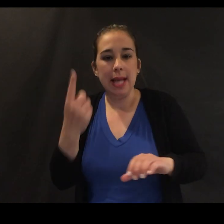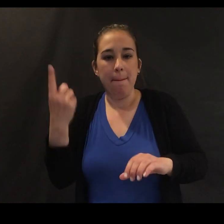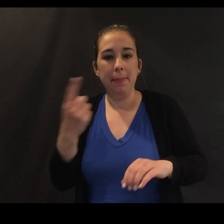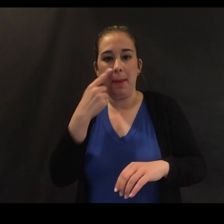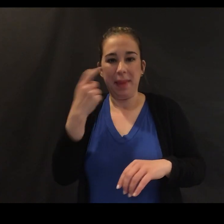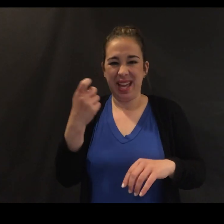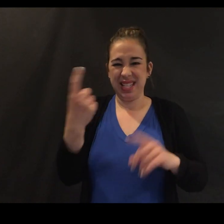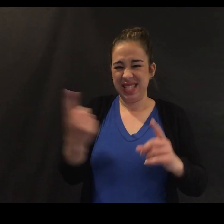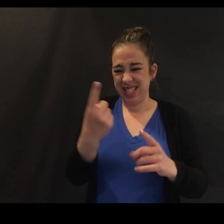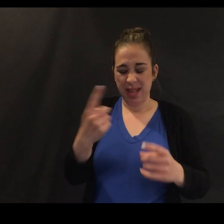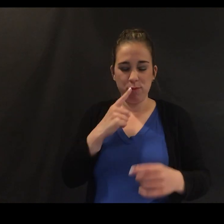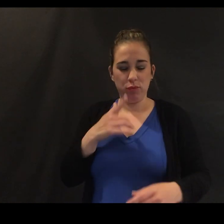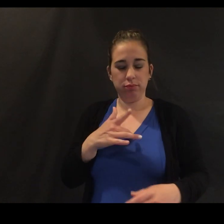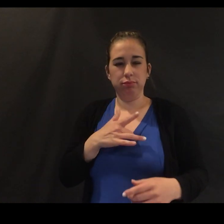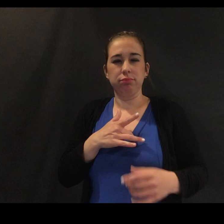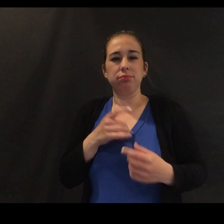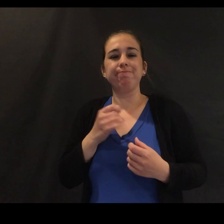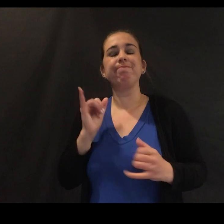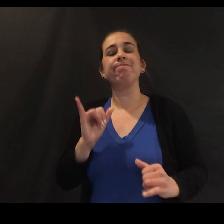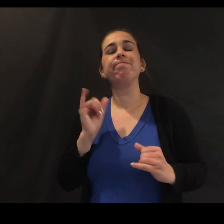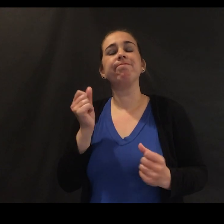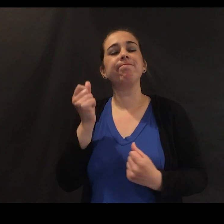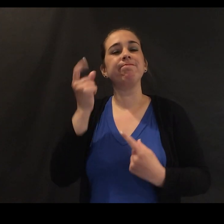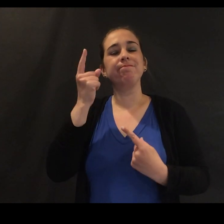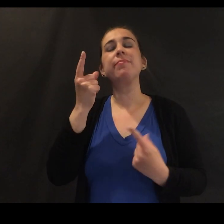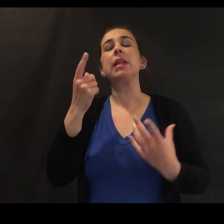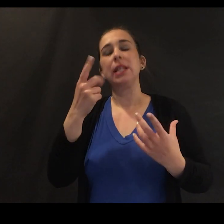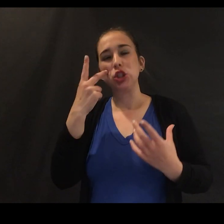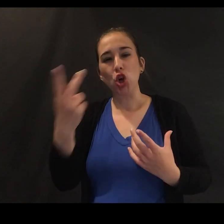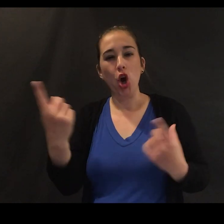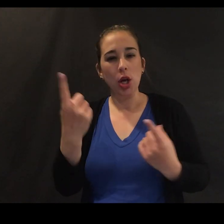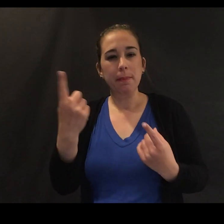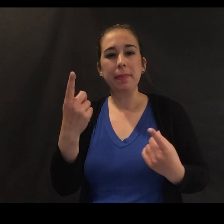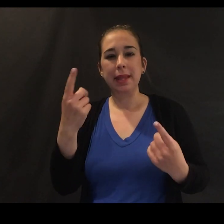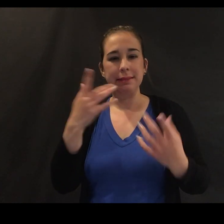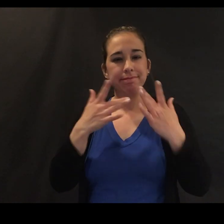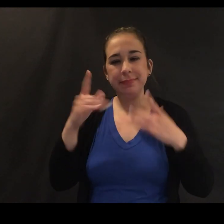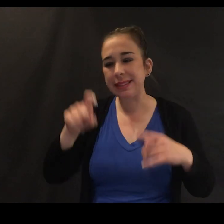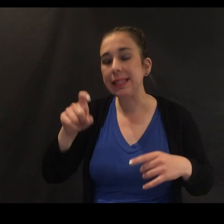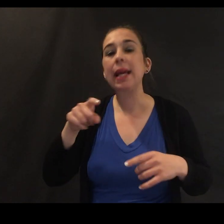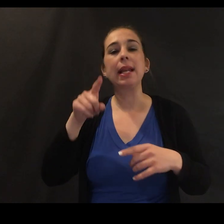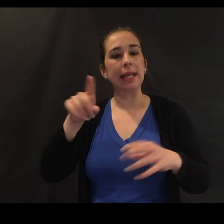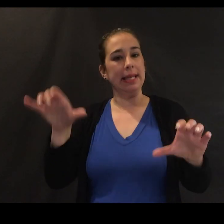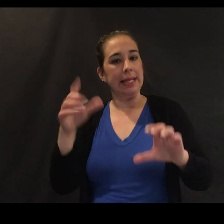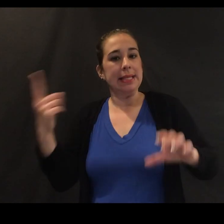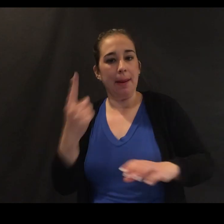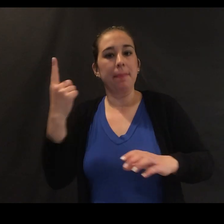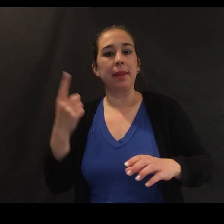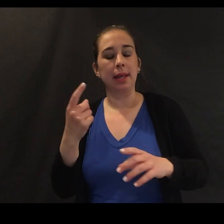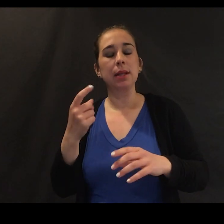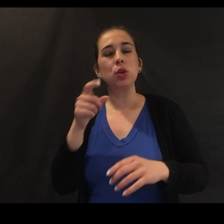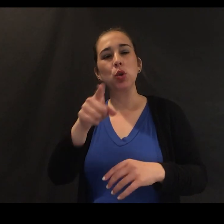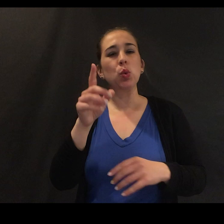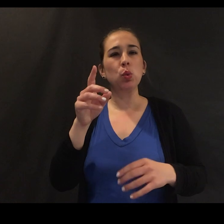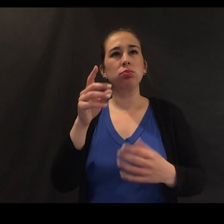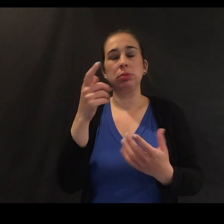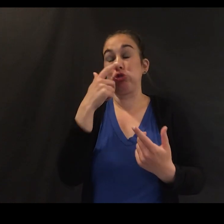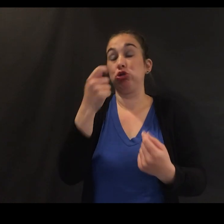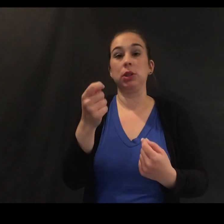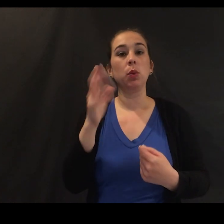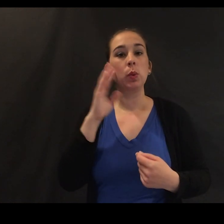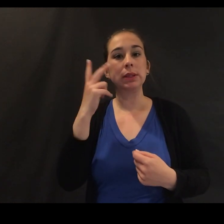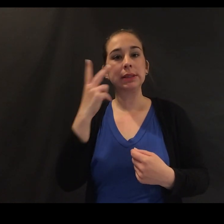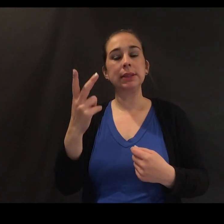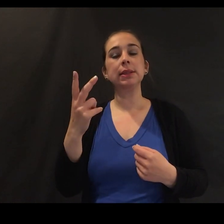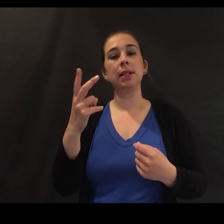stirred inside of him when he saw need in another person's life. It's interesting that you'll find this idea of